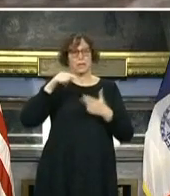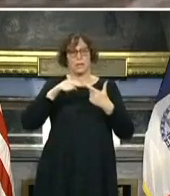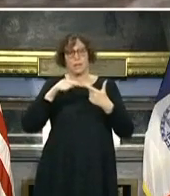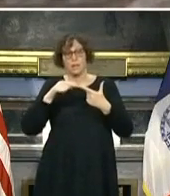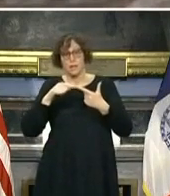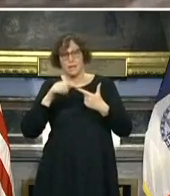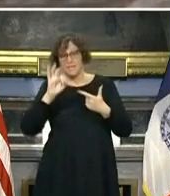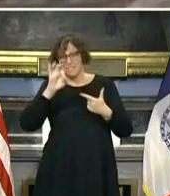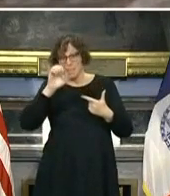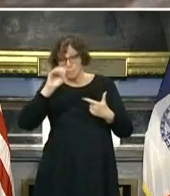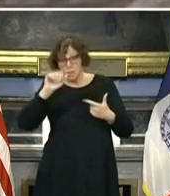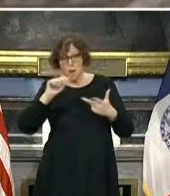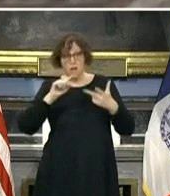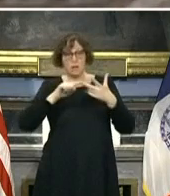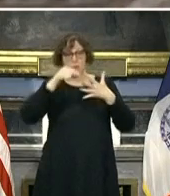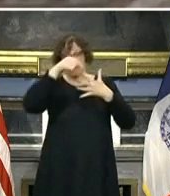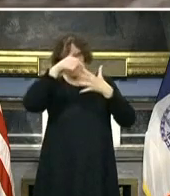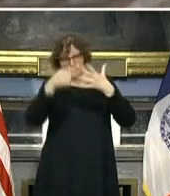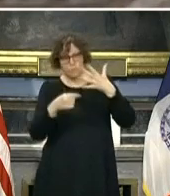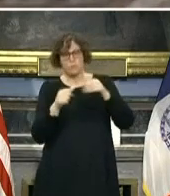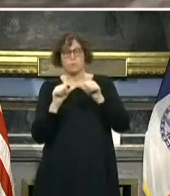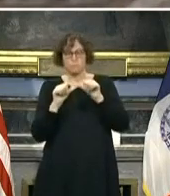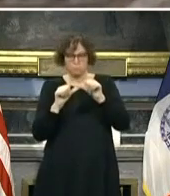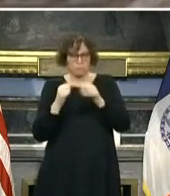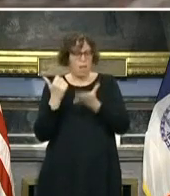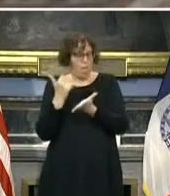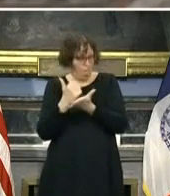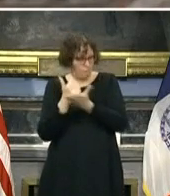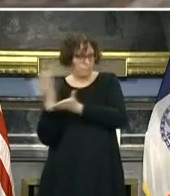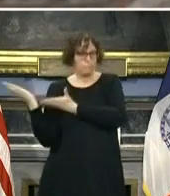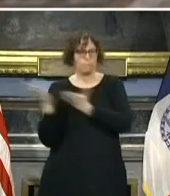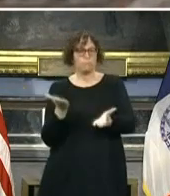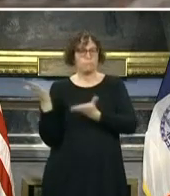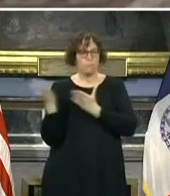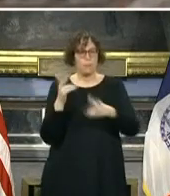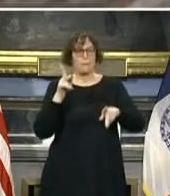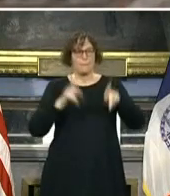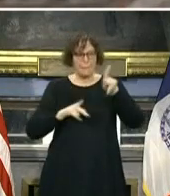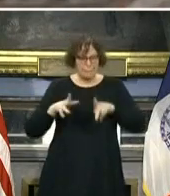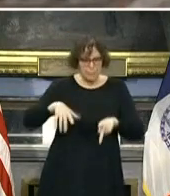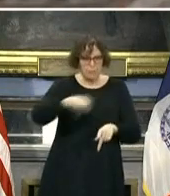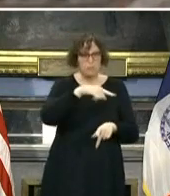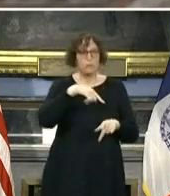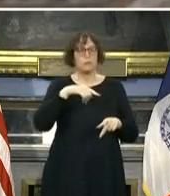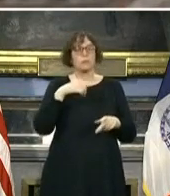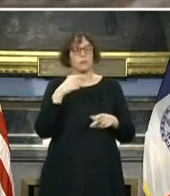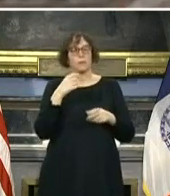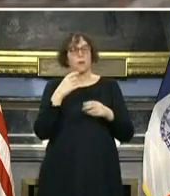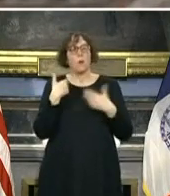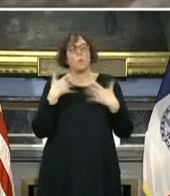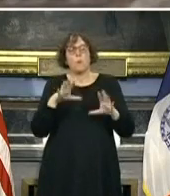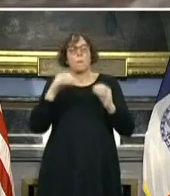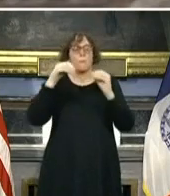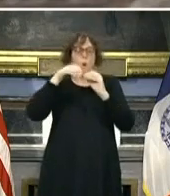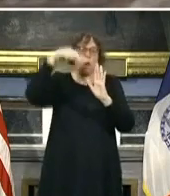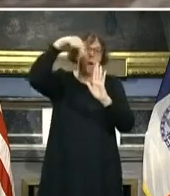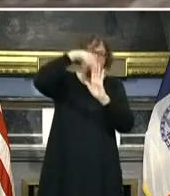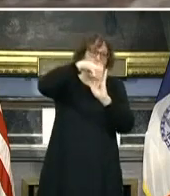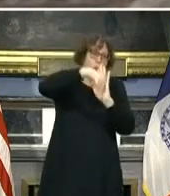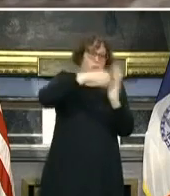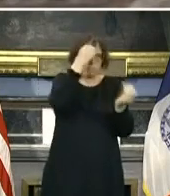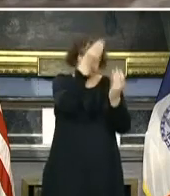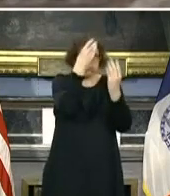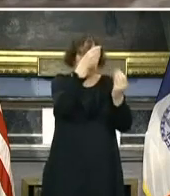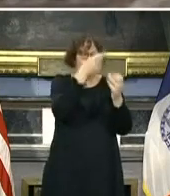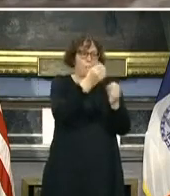keep dealing with this very, very tough situation. And I just don't want to go into detail because I don't think it's a great thing to be talking about publicly, but we